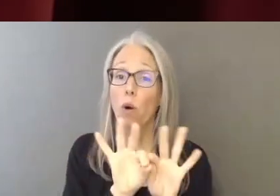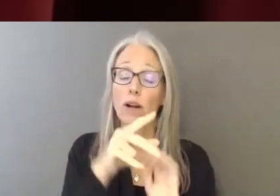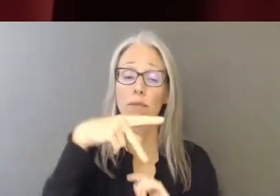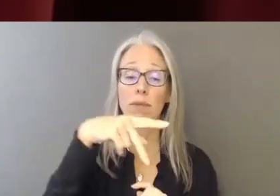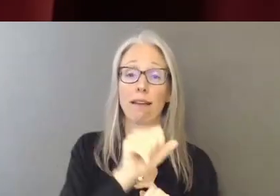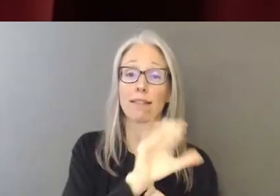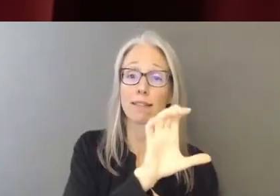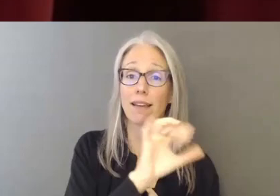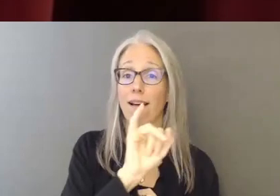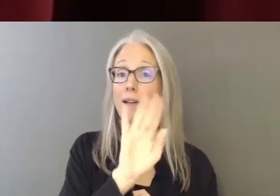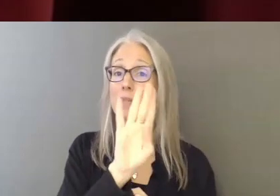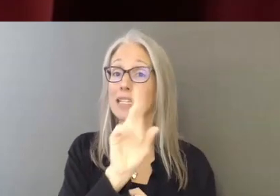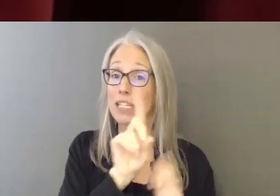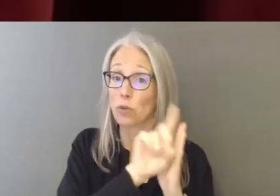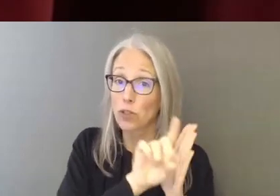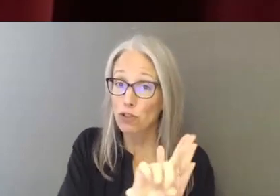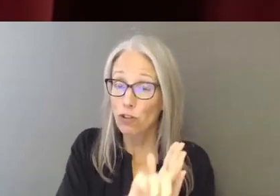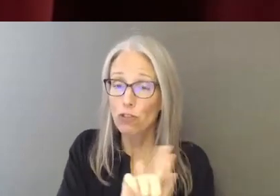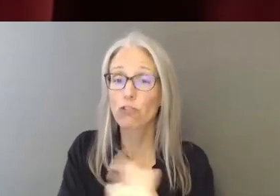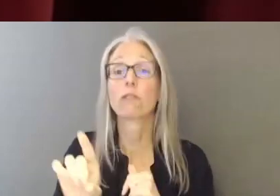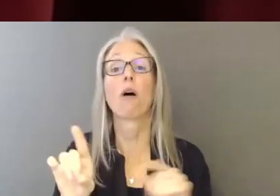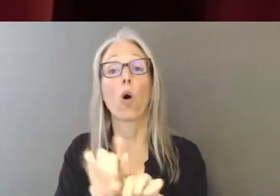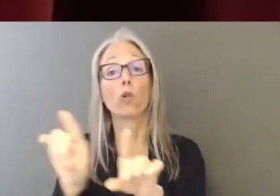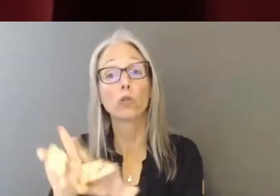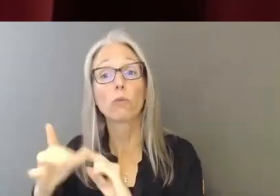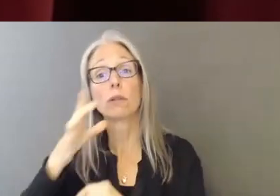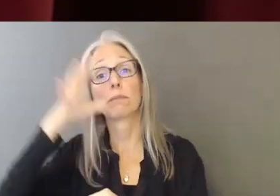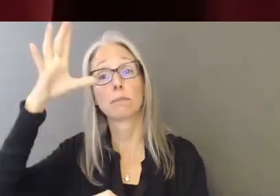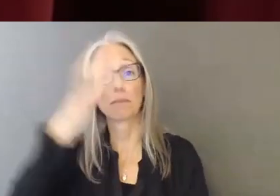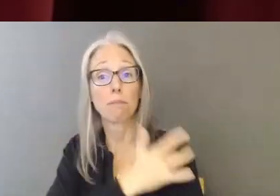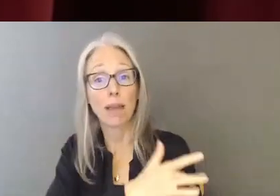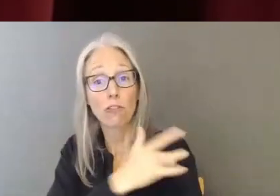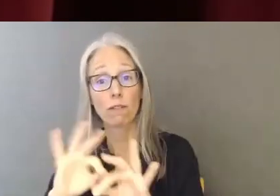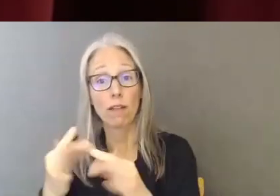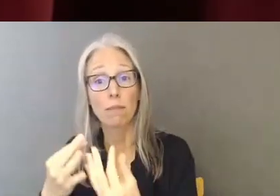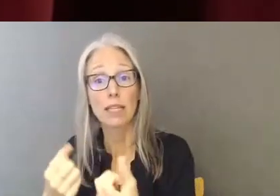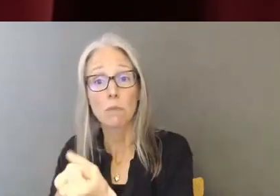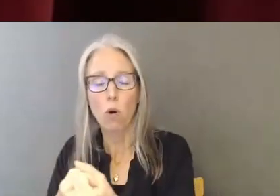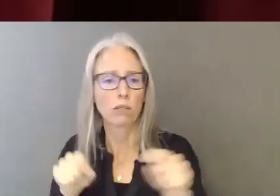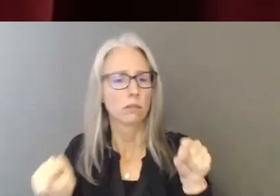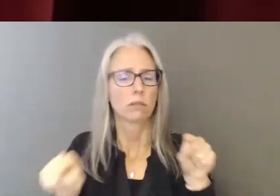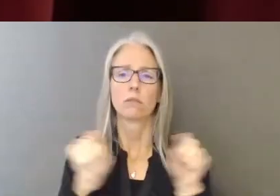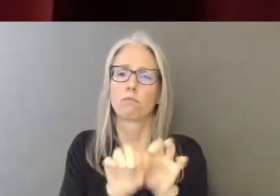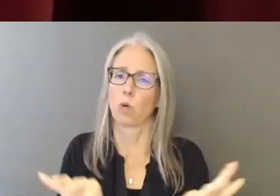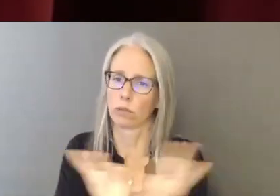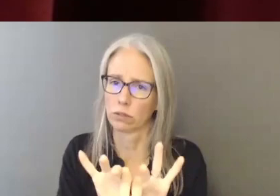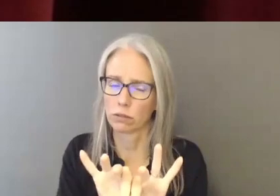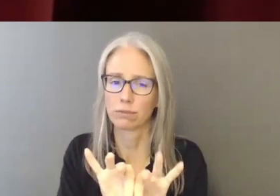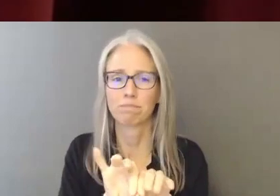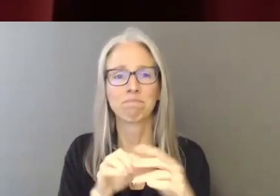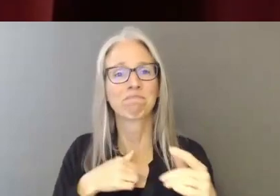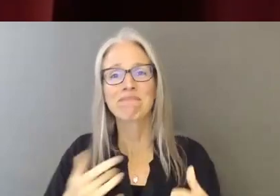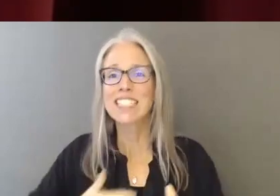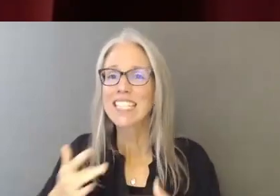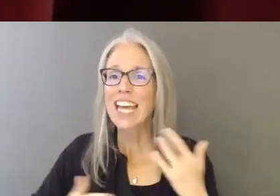IBD research and patient family support is vital. I can't wait to hear about new research, learning about